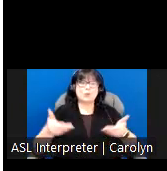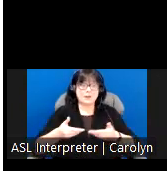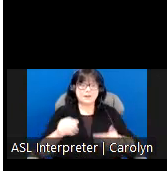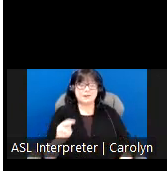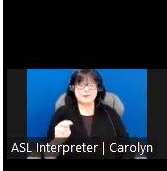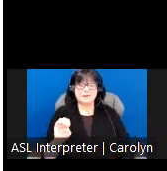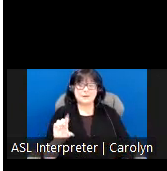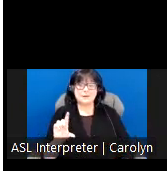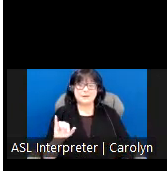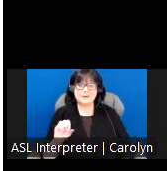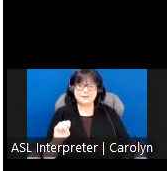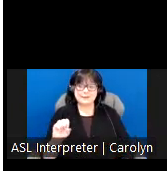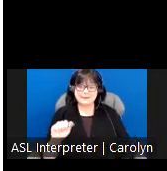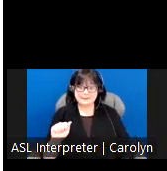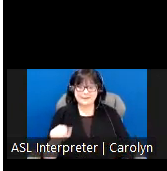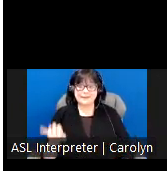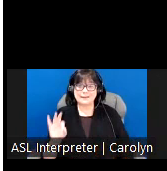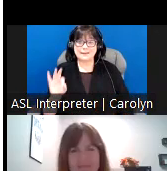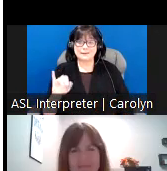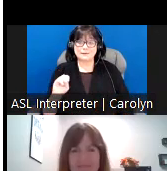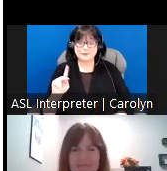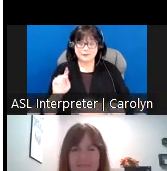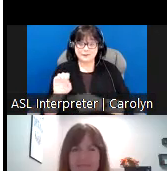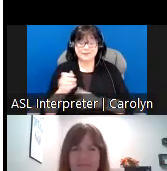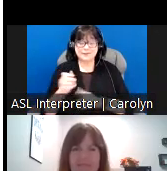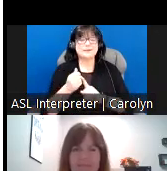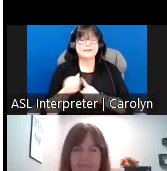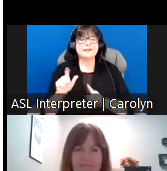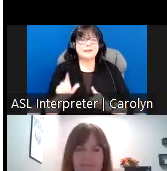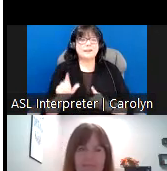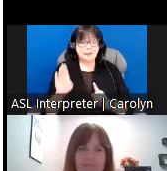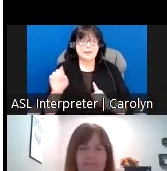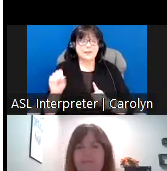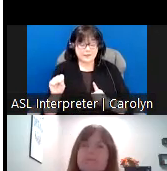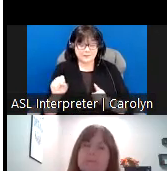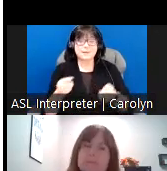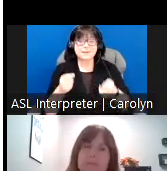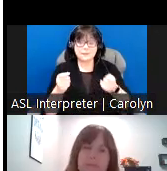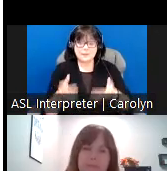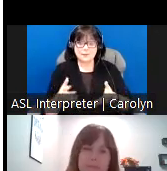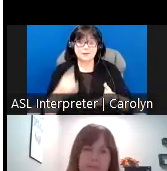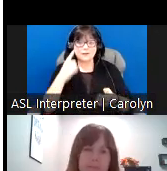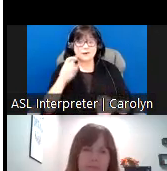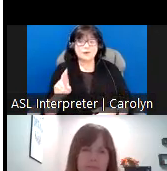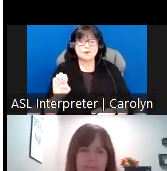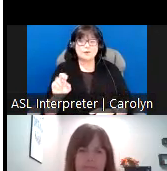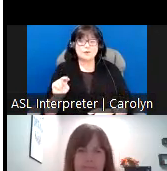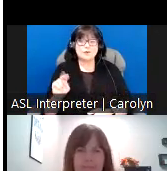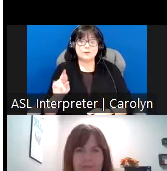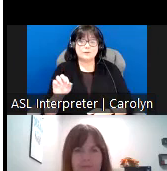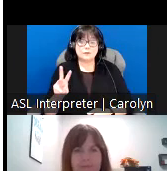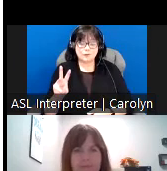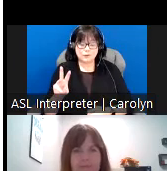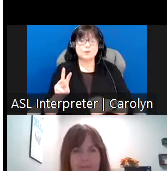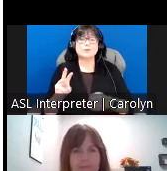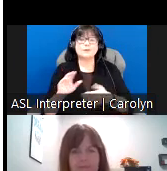Frisk, who has been the Literacy and Basic Skills Manager for the Continuing Education Department at Renfrew County District School Board for about the